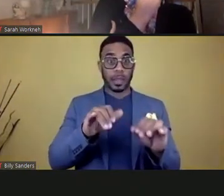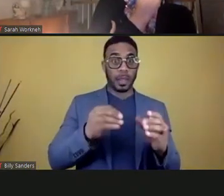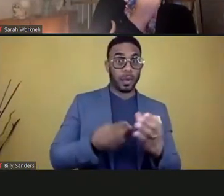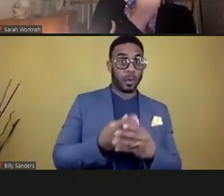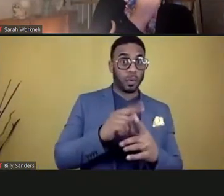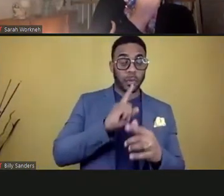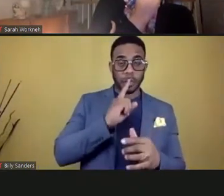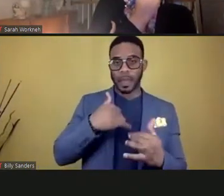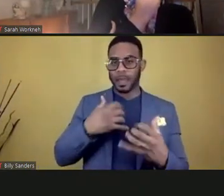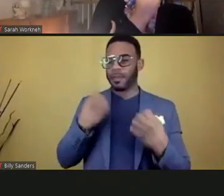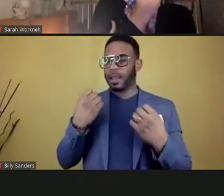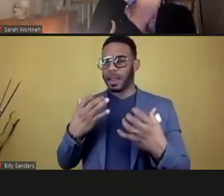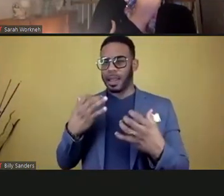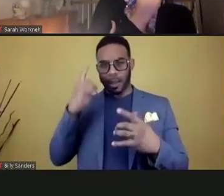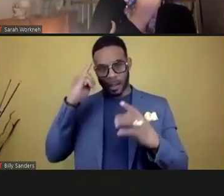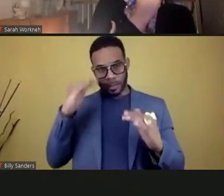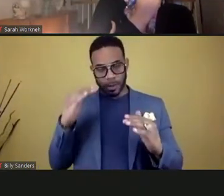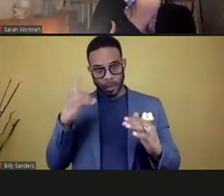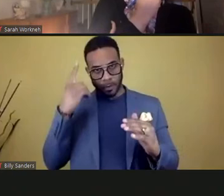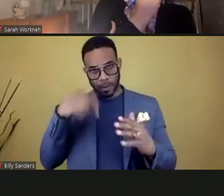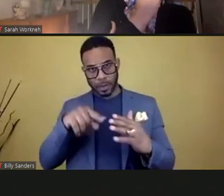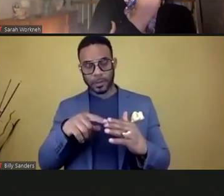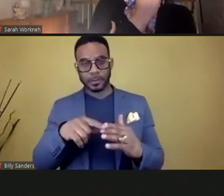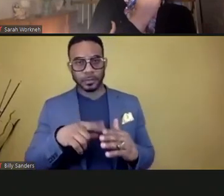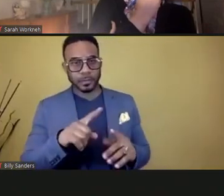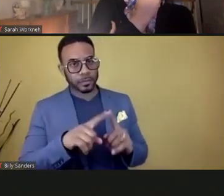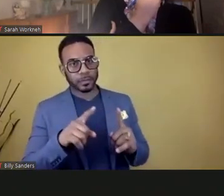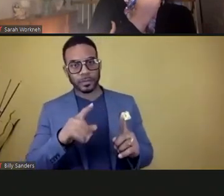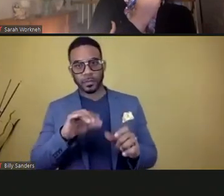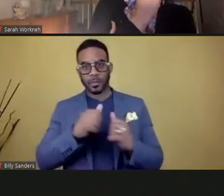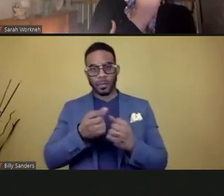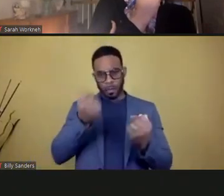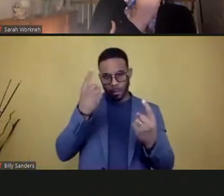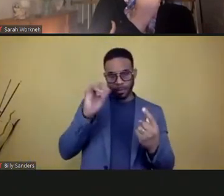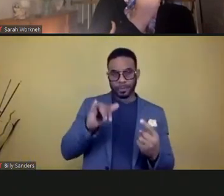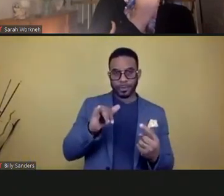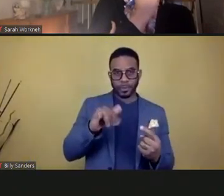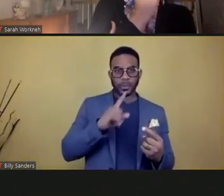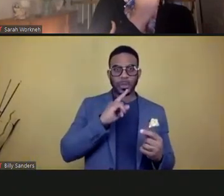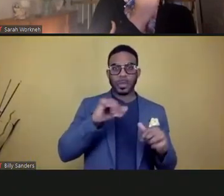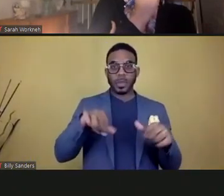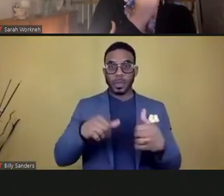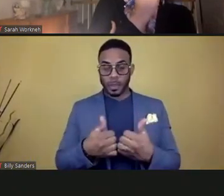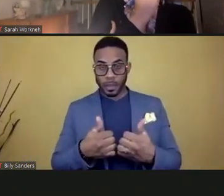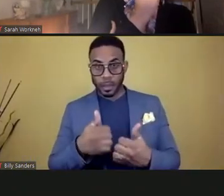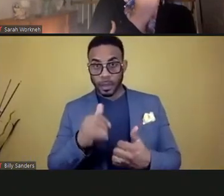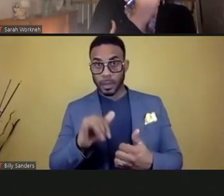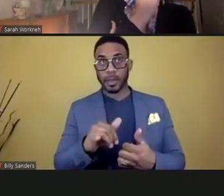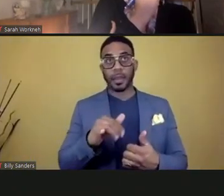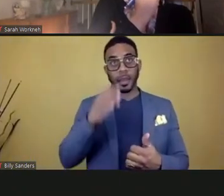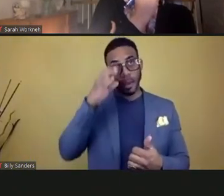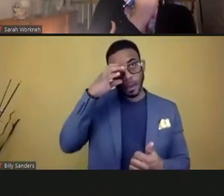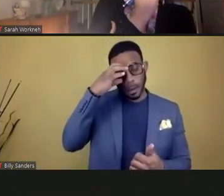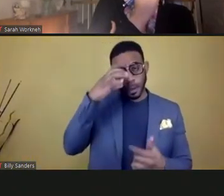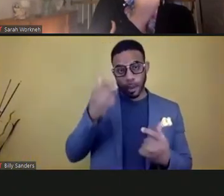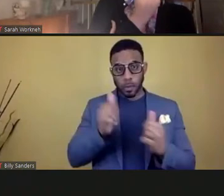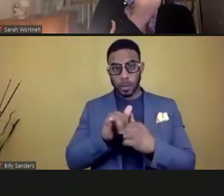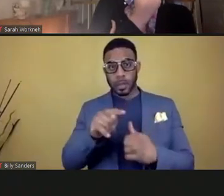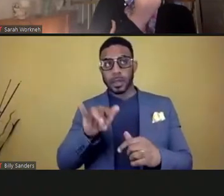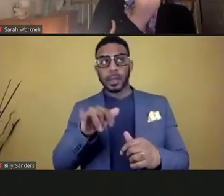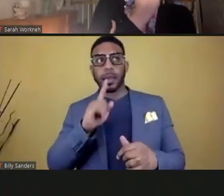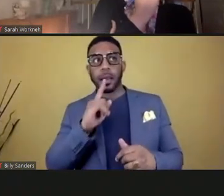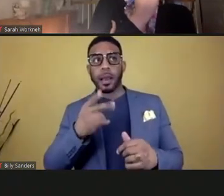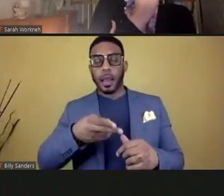to be. And I have a lot of expectations for them, but with an understanding that there are challenges that come with it that